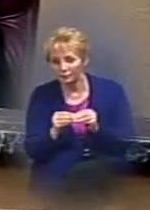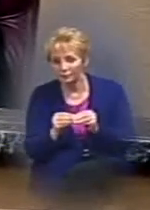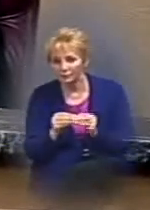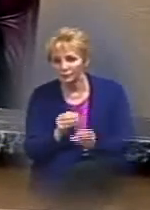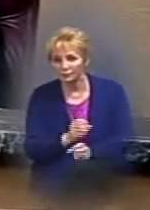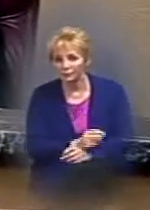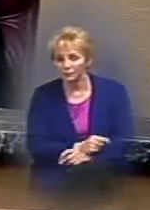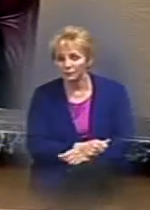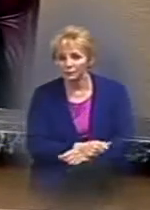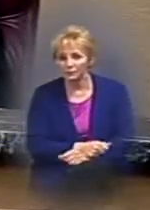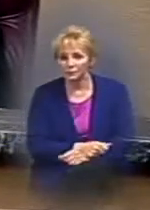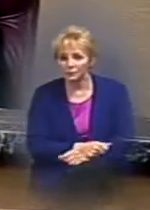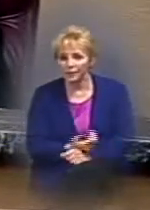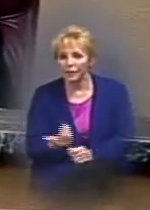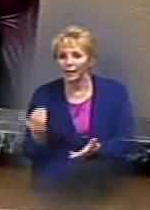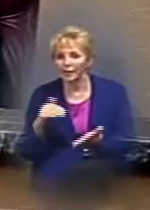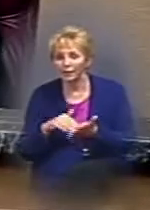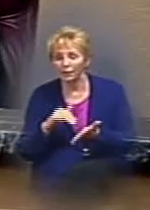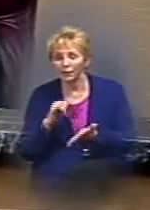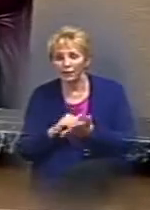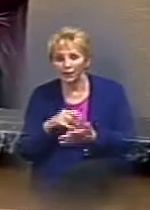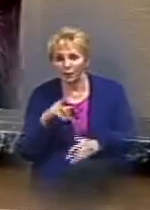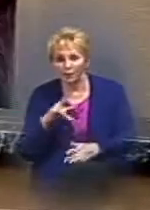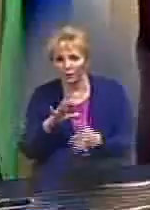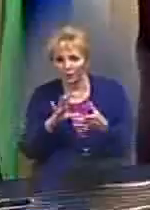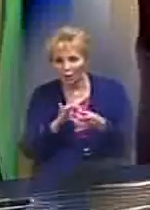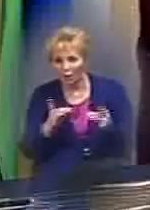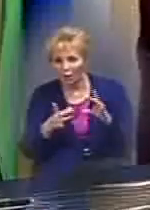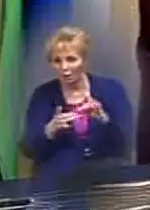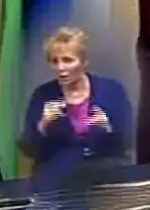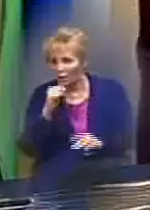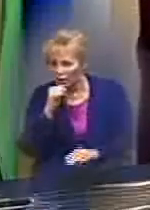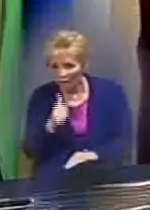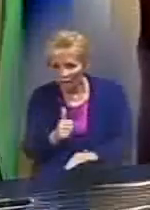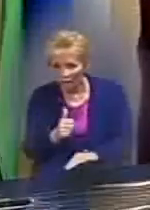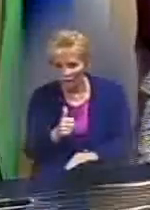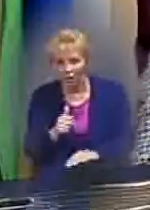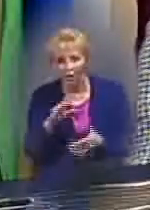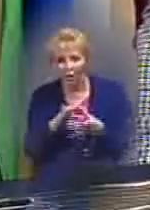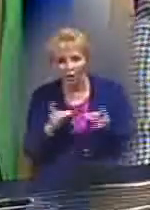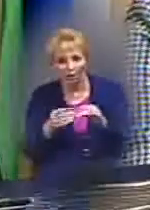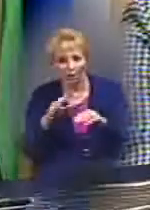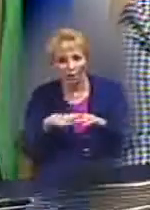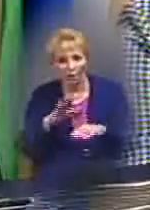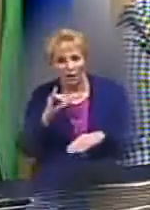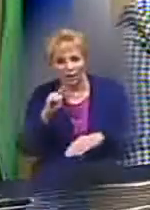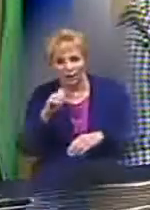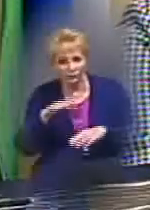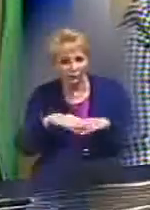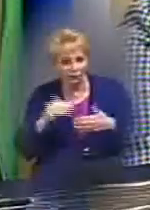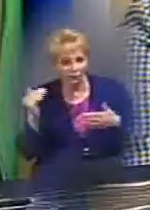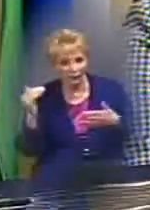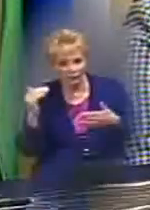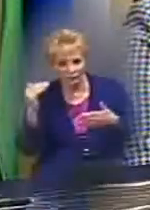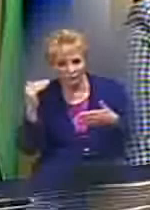then. And again, this is public comment period, not comment on items on the agenda.